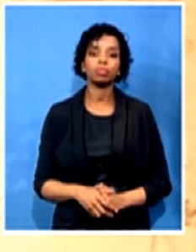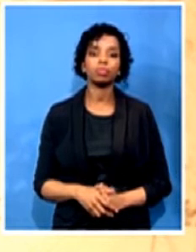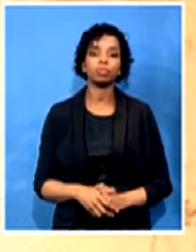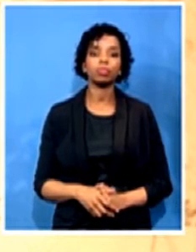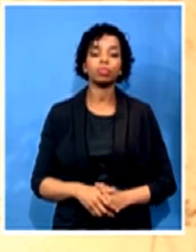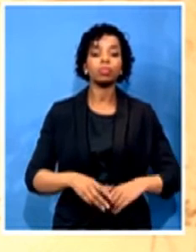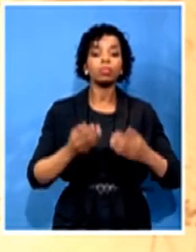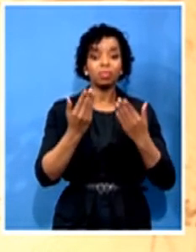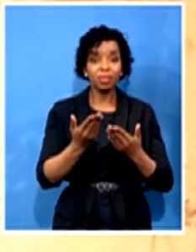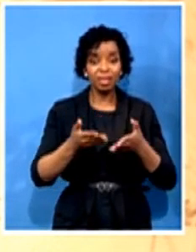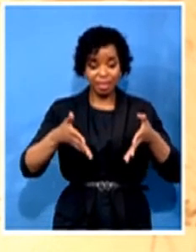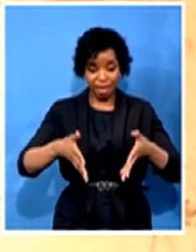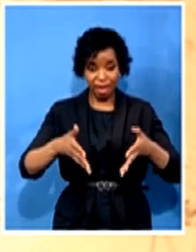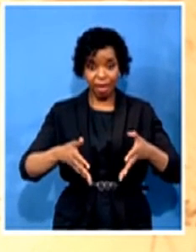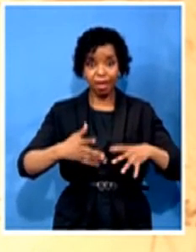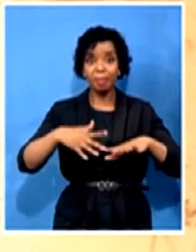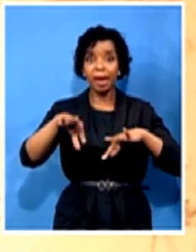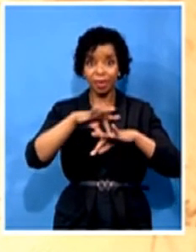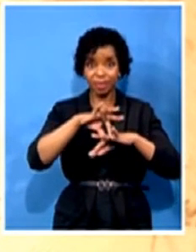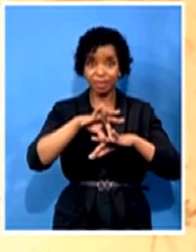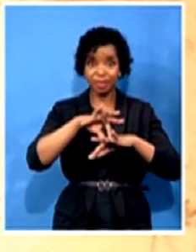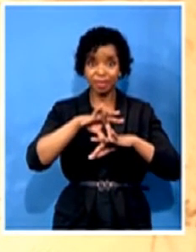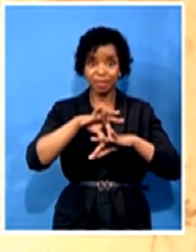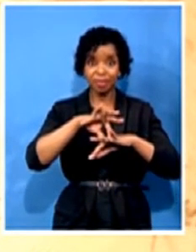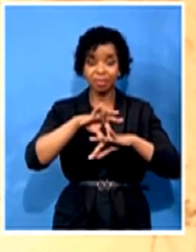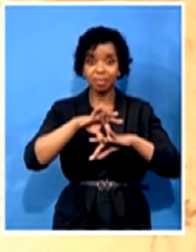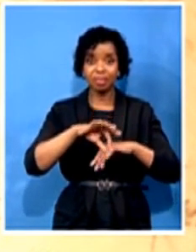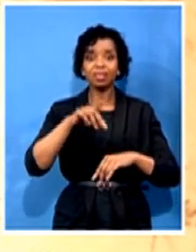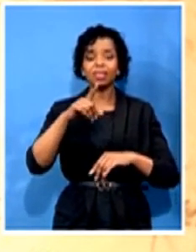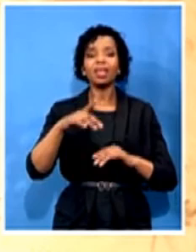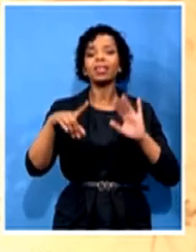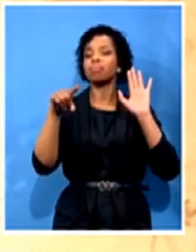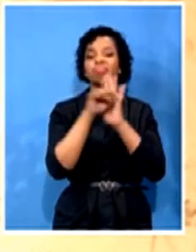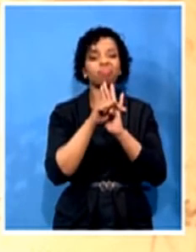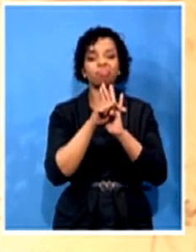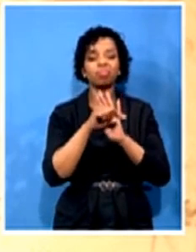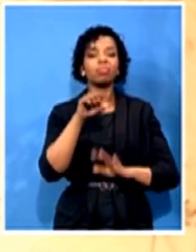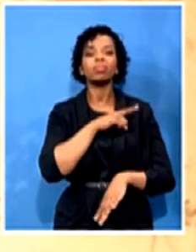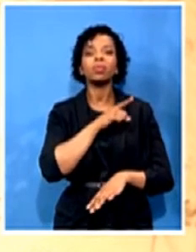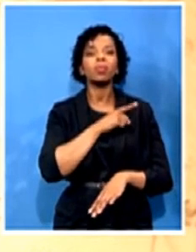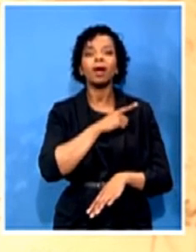it's your disadvantage because you never get to go to school.